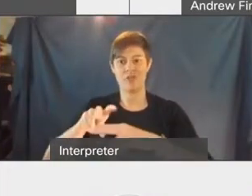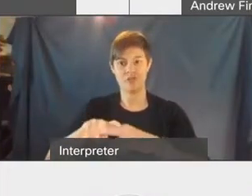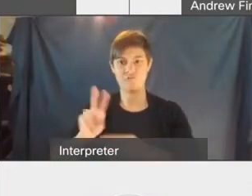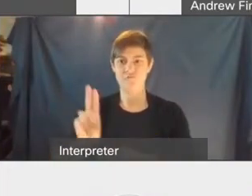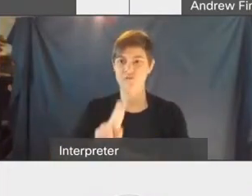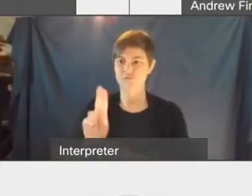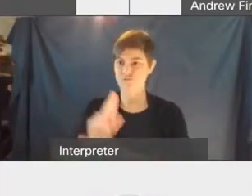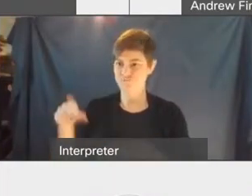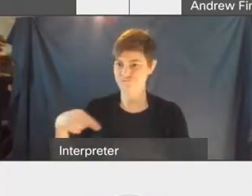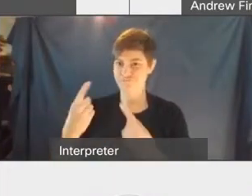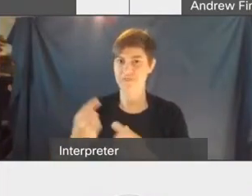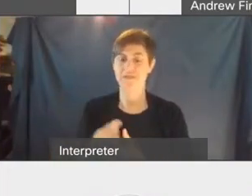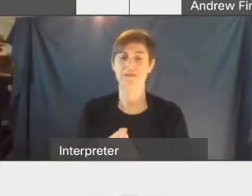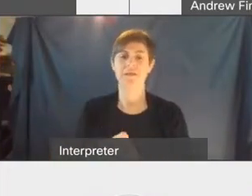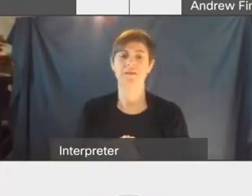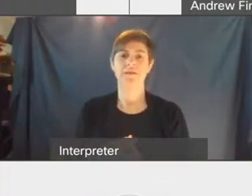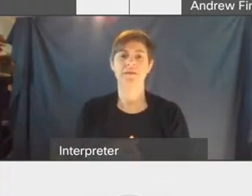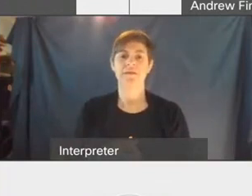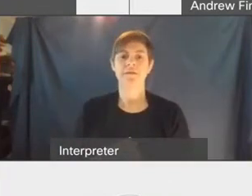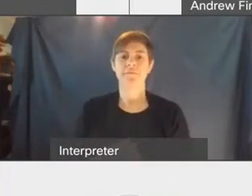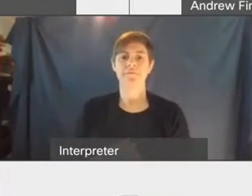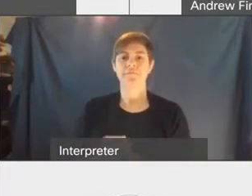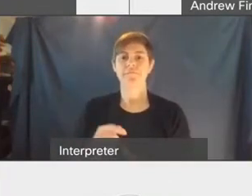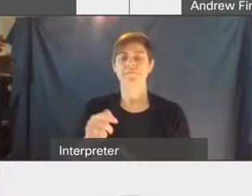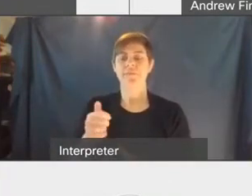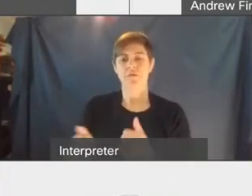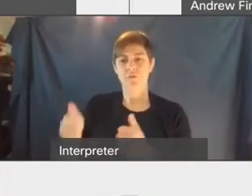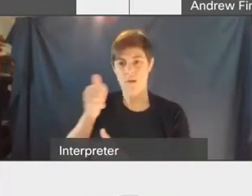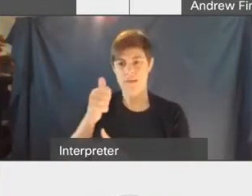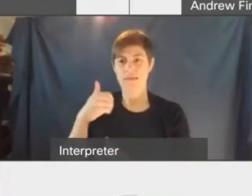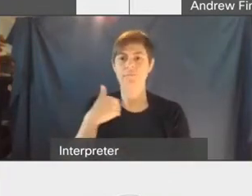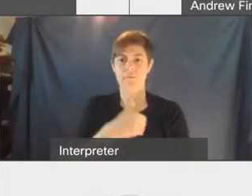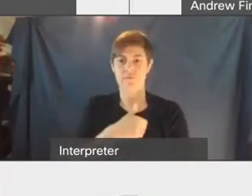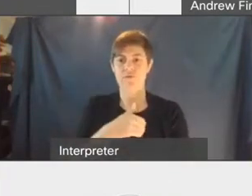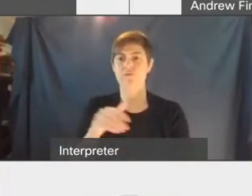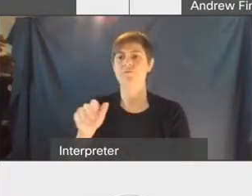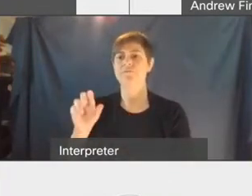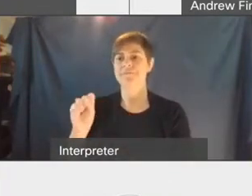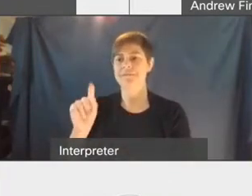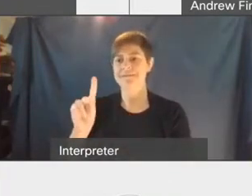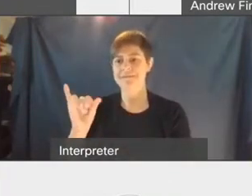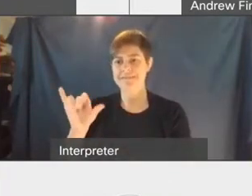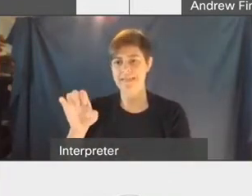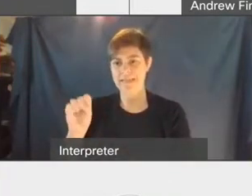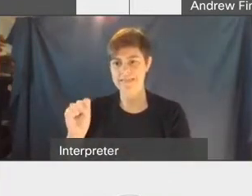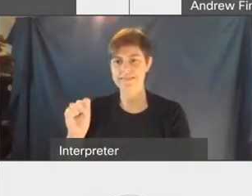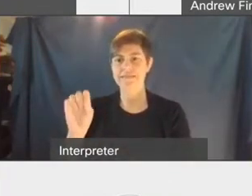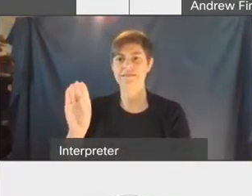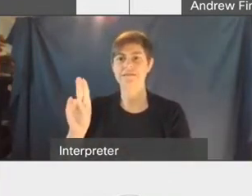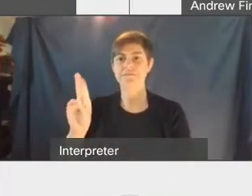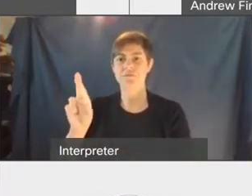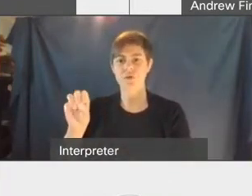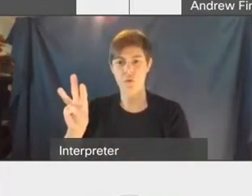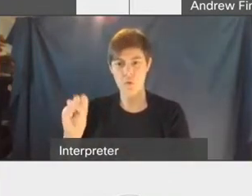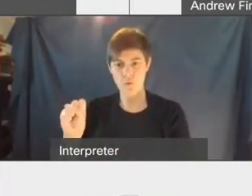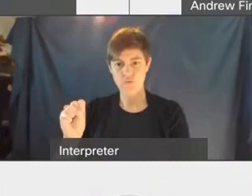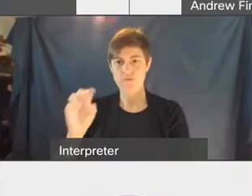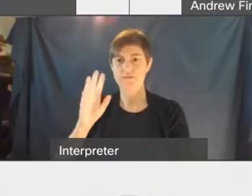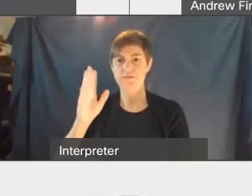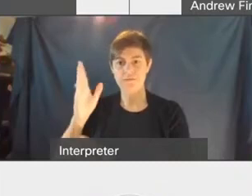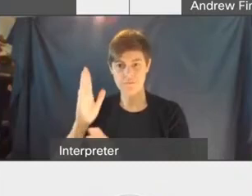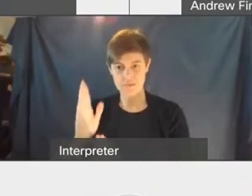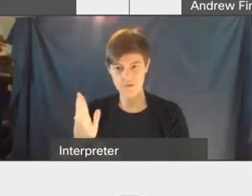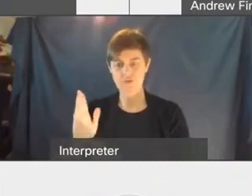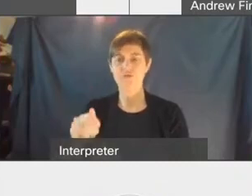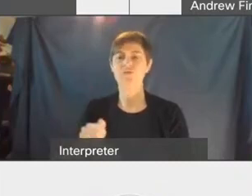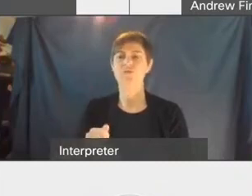Croft, ranking member Sykes and Burrows. See President Masterson, my president here, and I saw Speaker Reichman and the